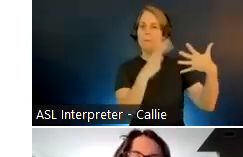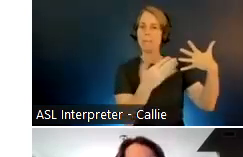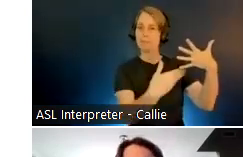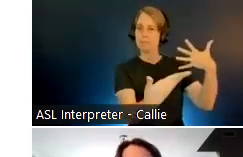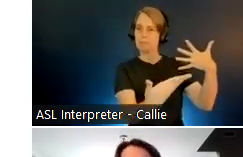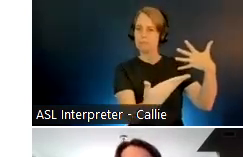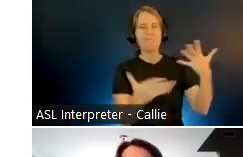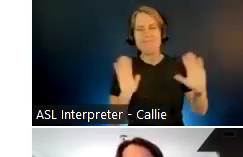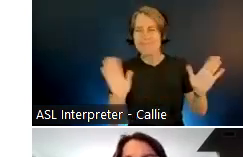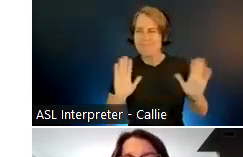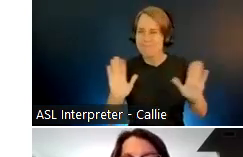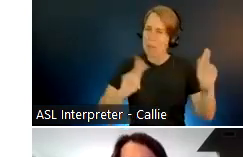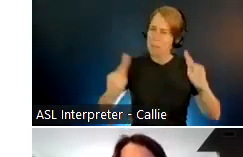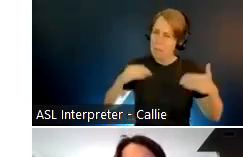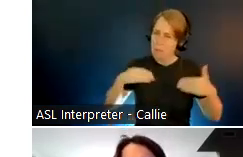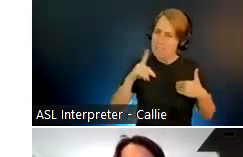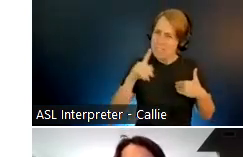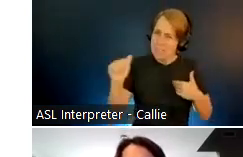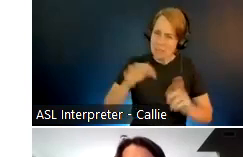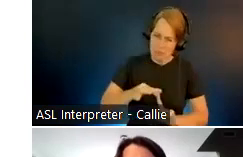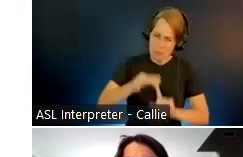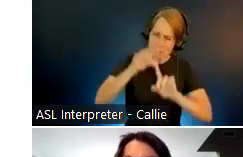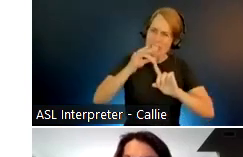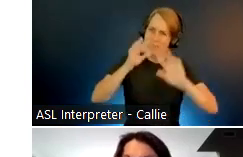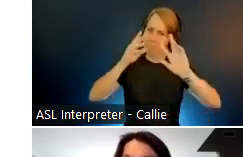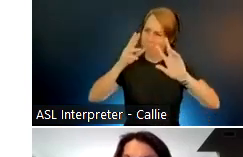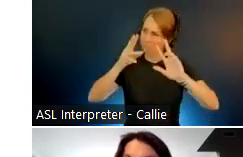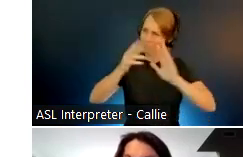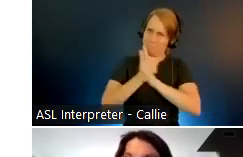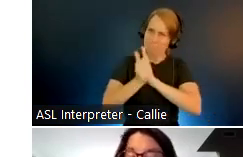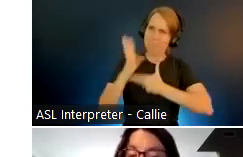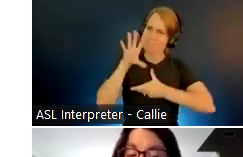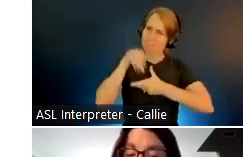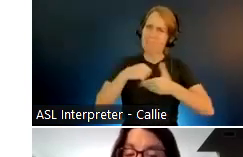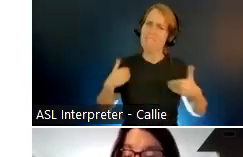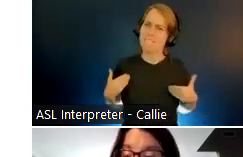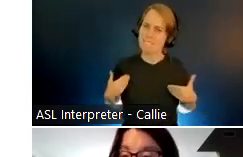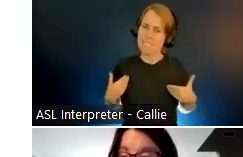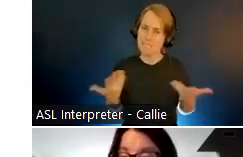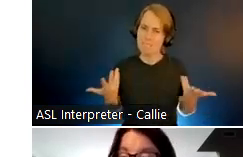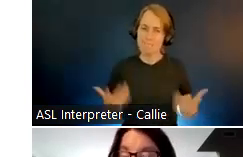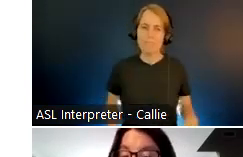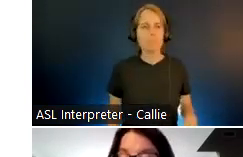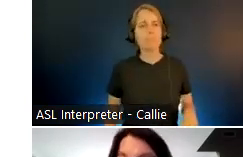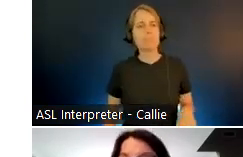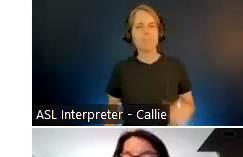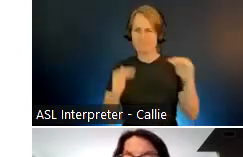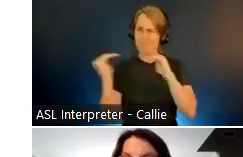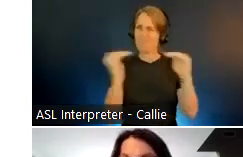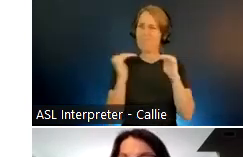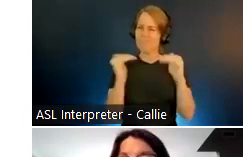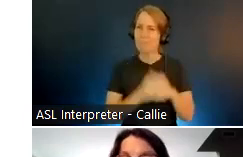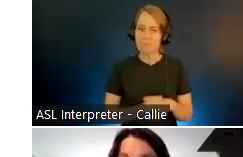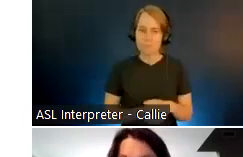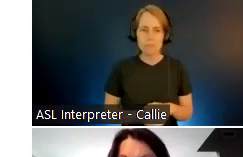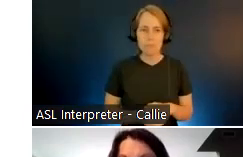And then last but not least, your VR and Commission for the Blind counselor should be connecting with you monthly. And if they're not, I would